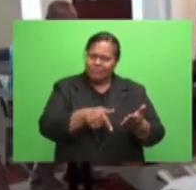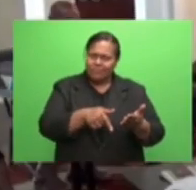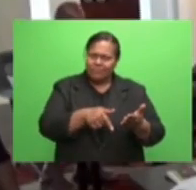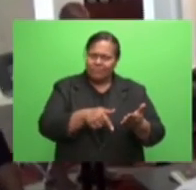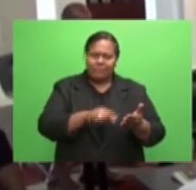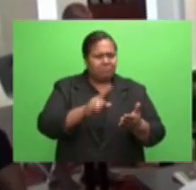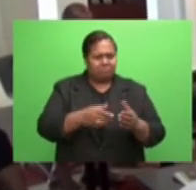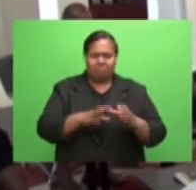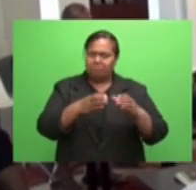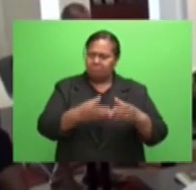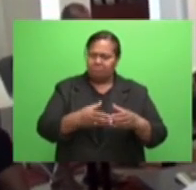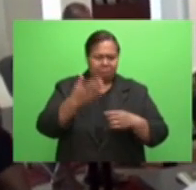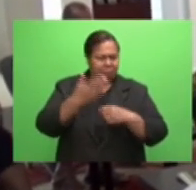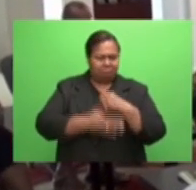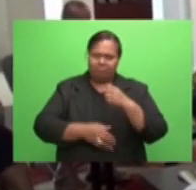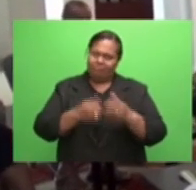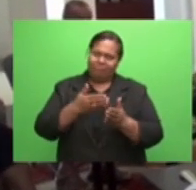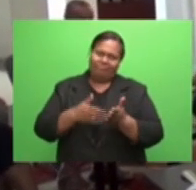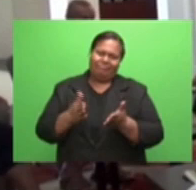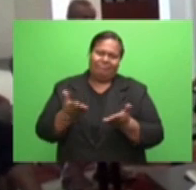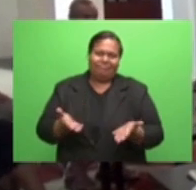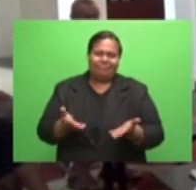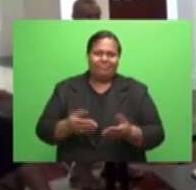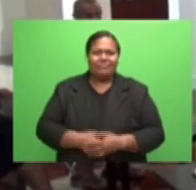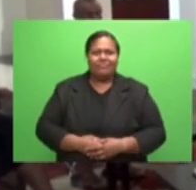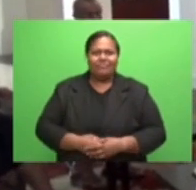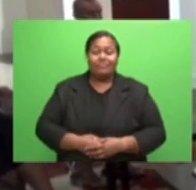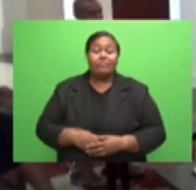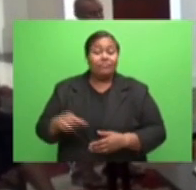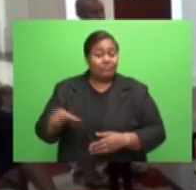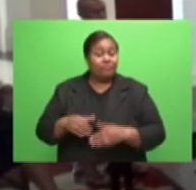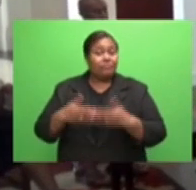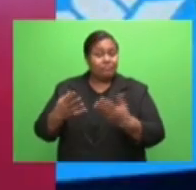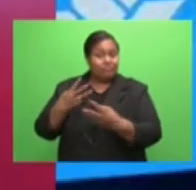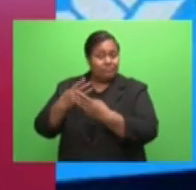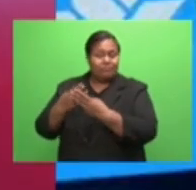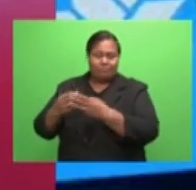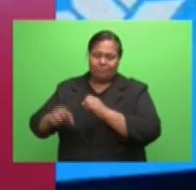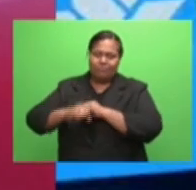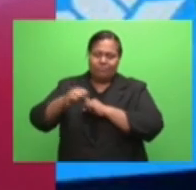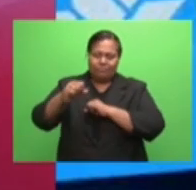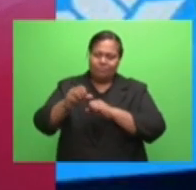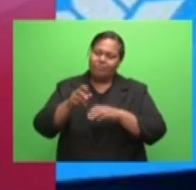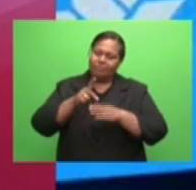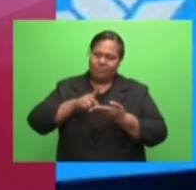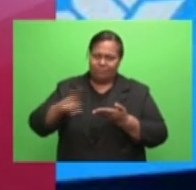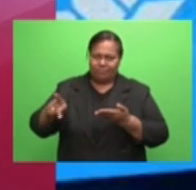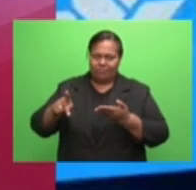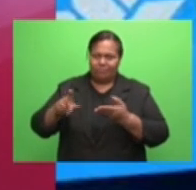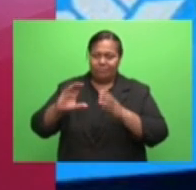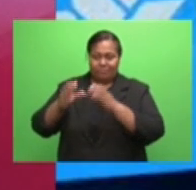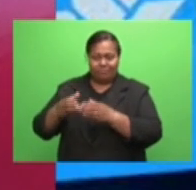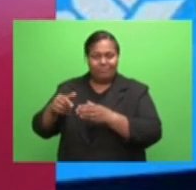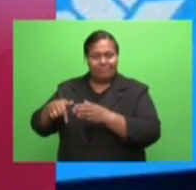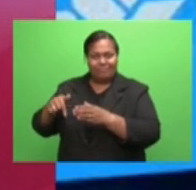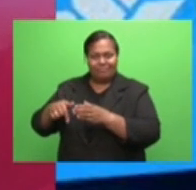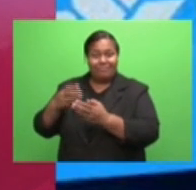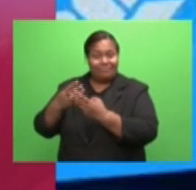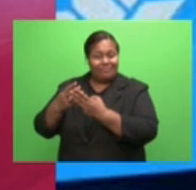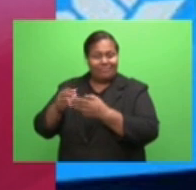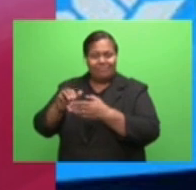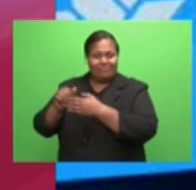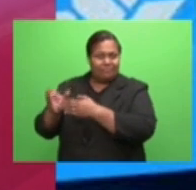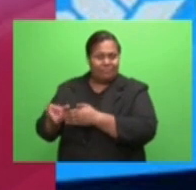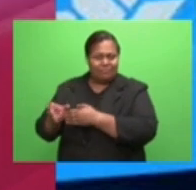approved. Rambuka stressed that SODELPA should now advertise the position of party leader. And if things had gone on